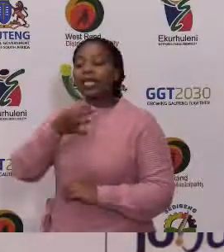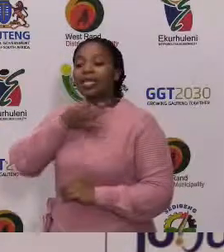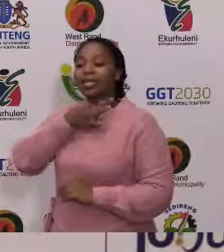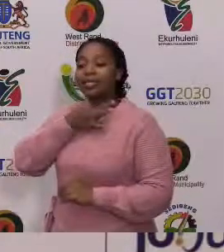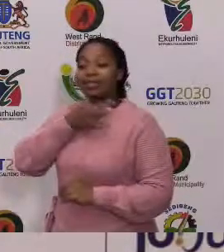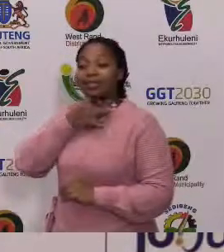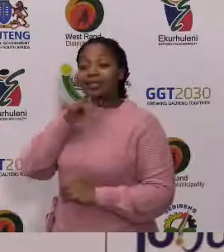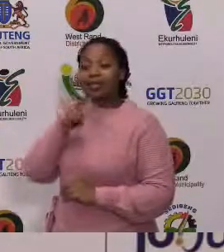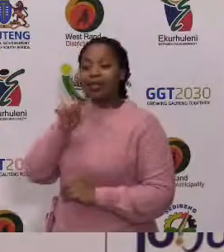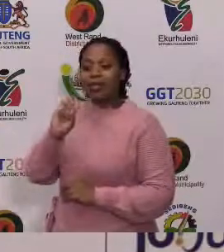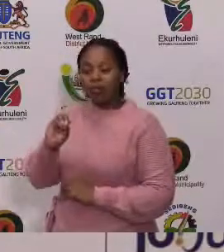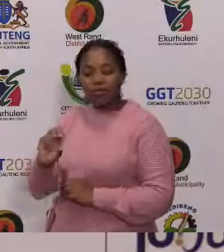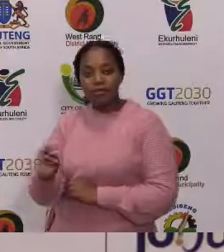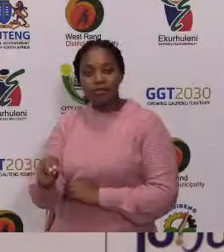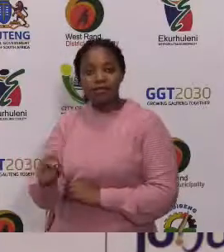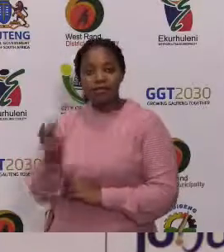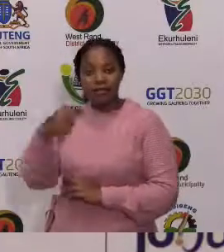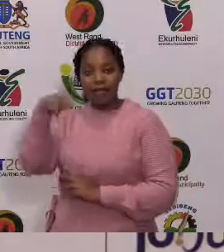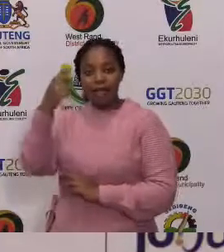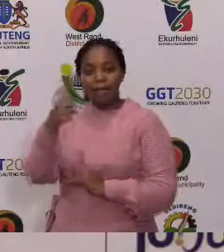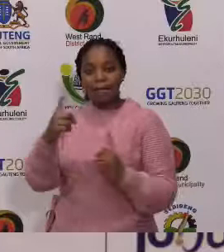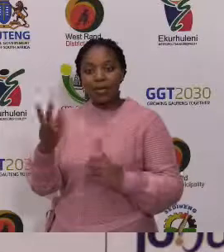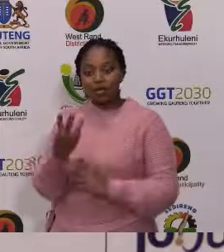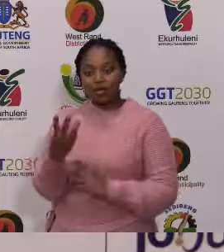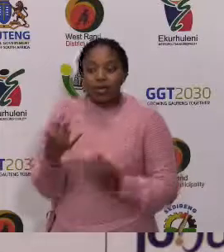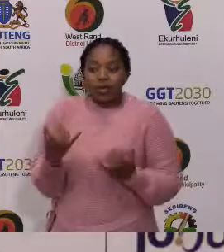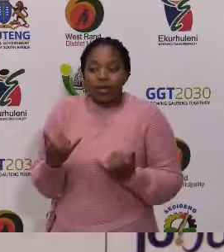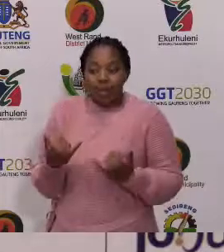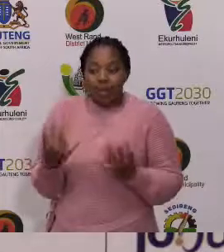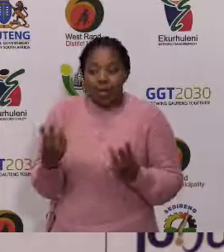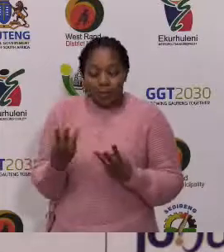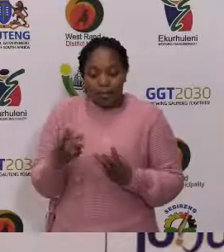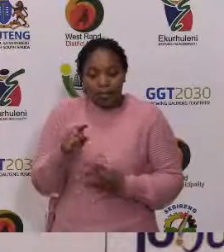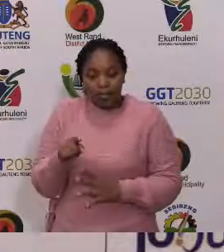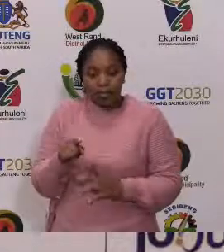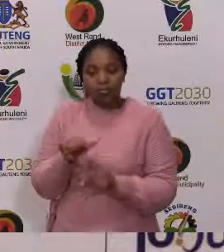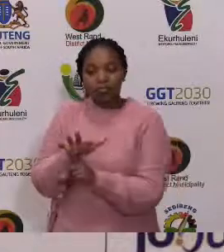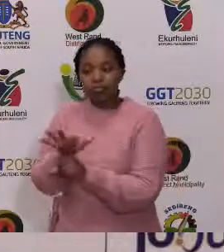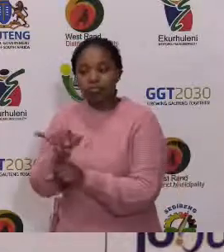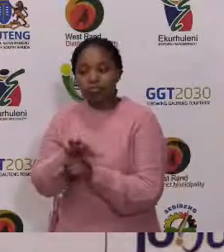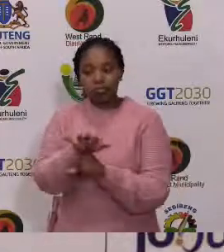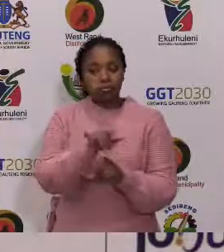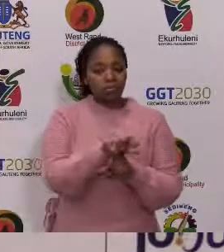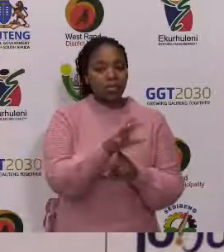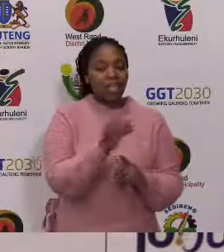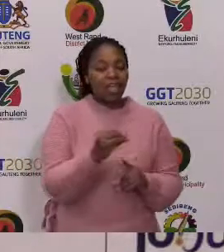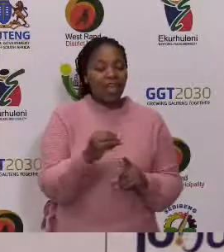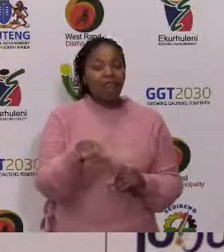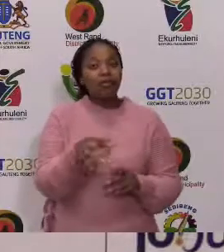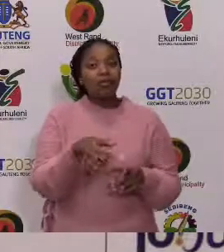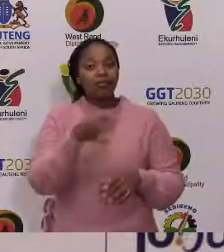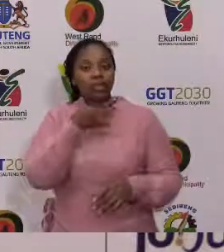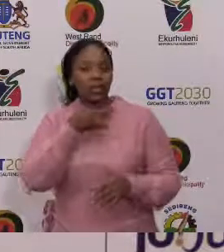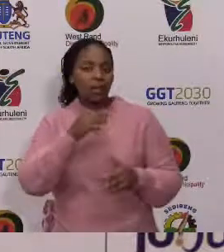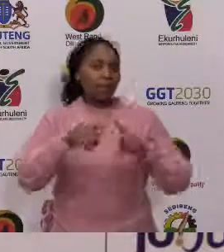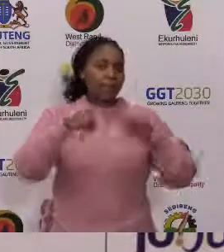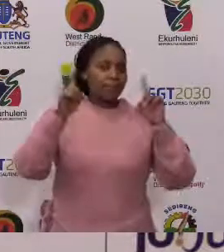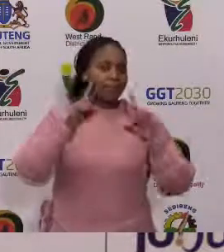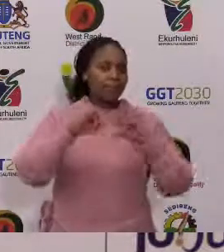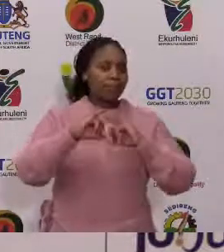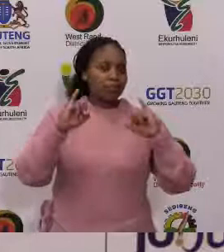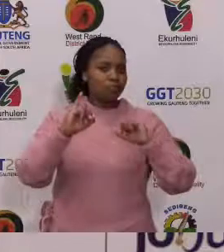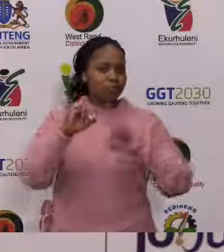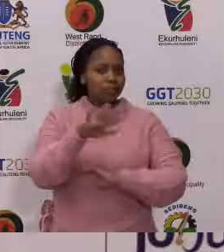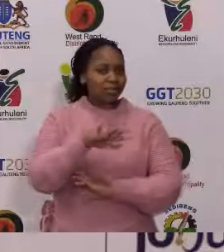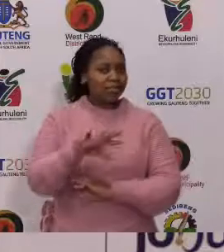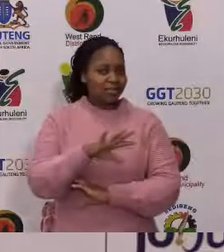higher, but also the outbreak is happening in the hotspots. We're going to ensure that we continue to deploy the